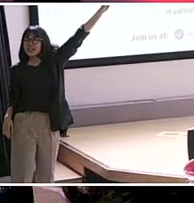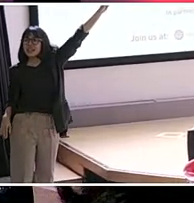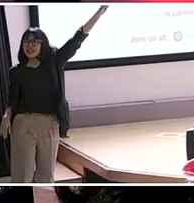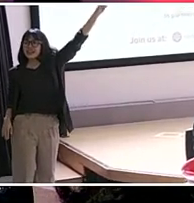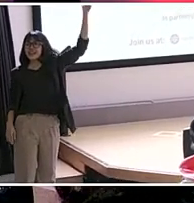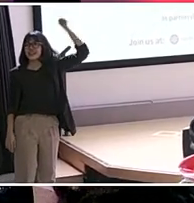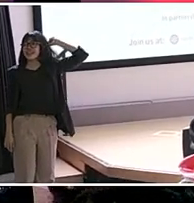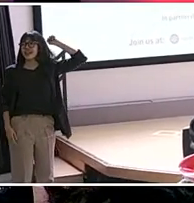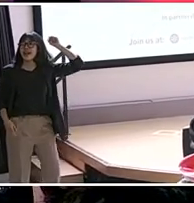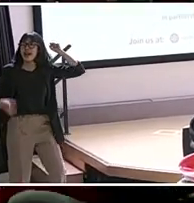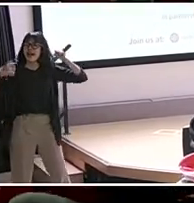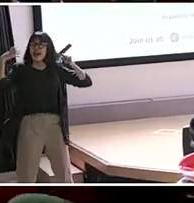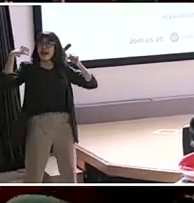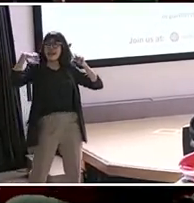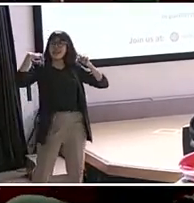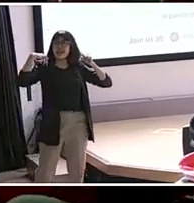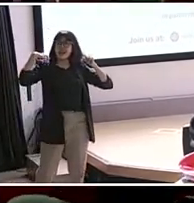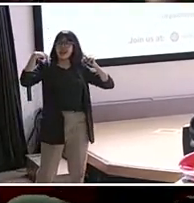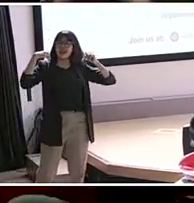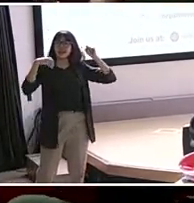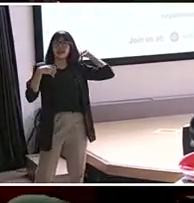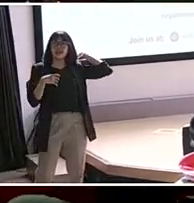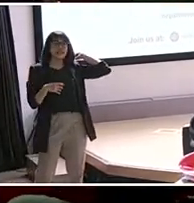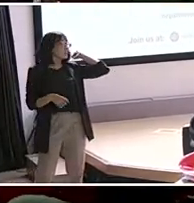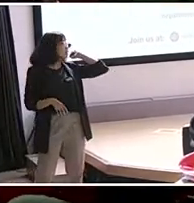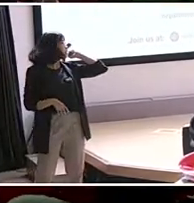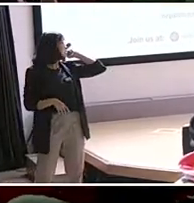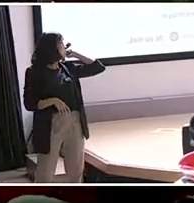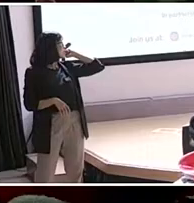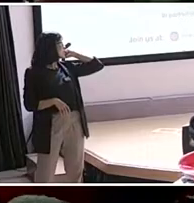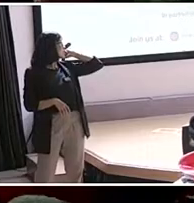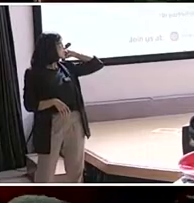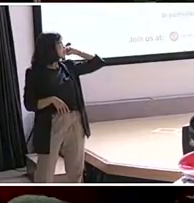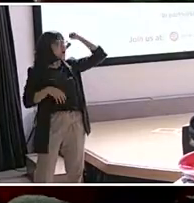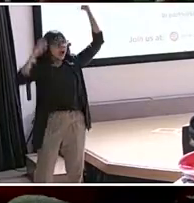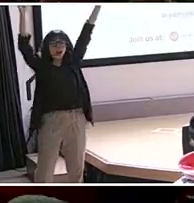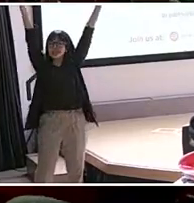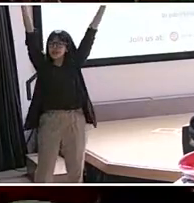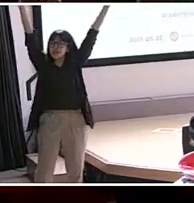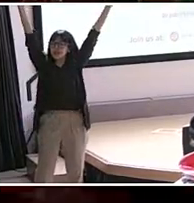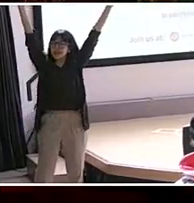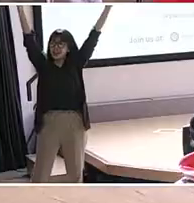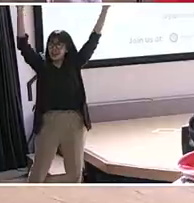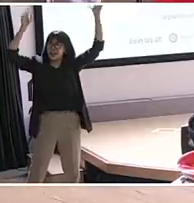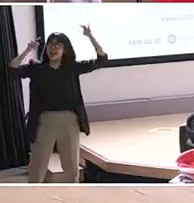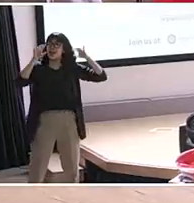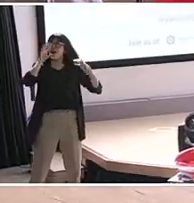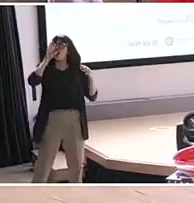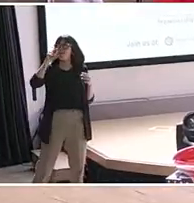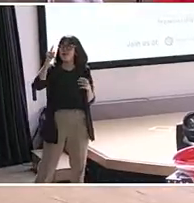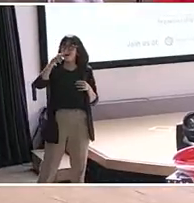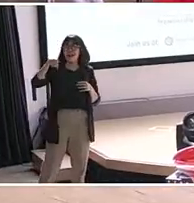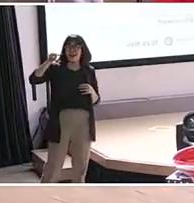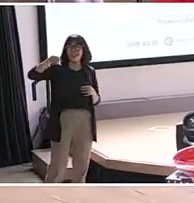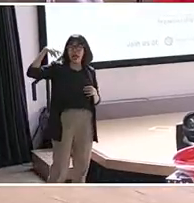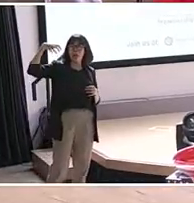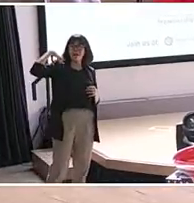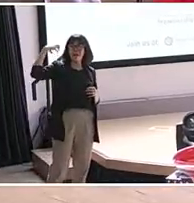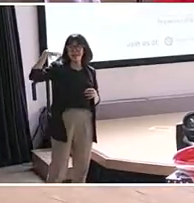In a count on three, one, two, three. Shout out at America. One, two, three. At America.